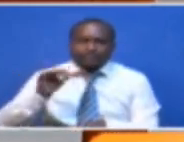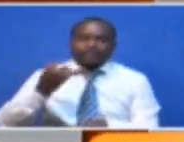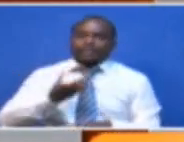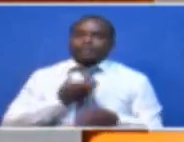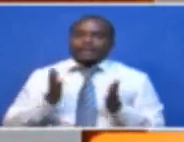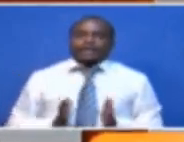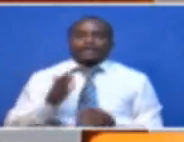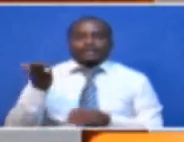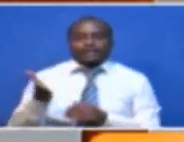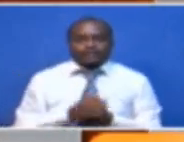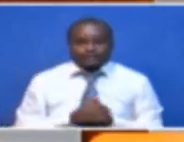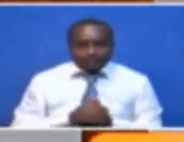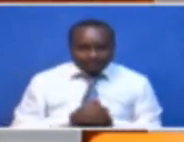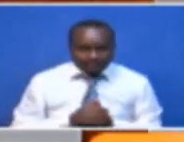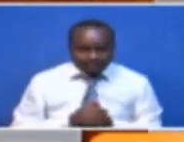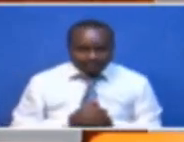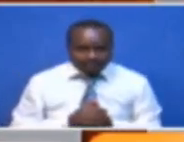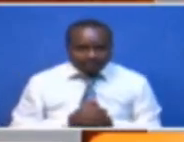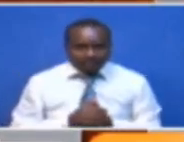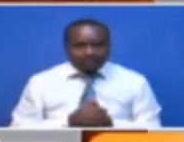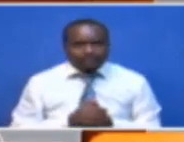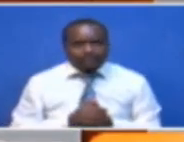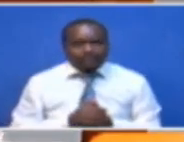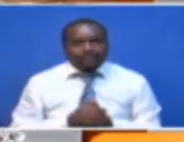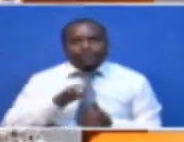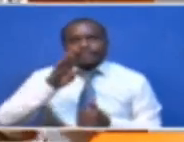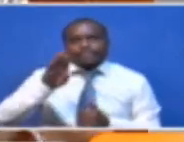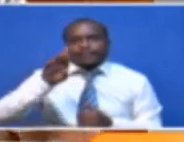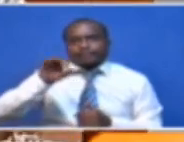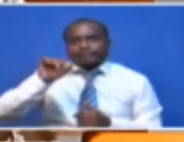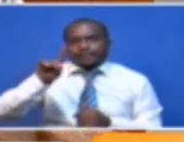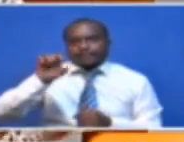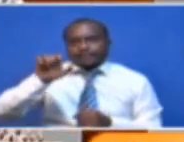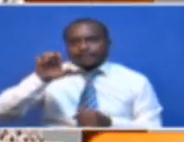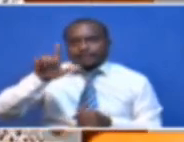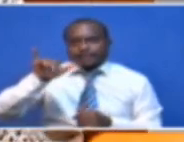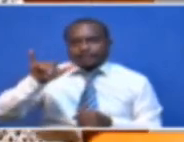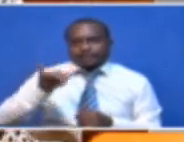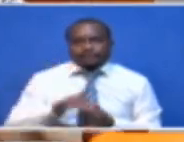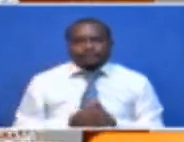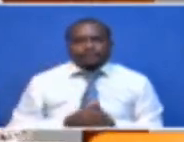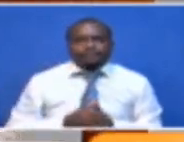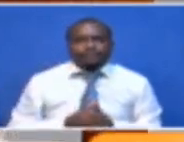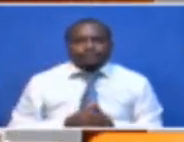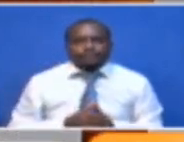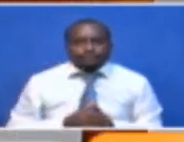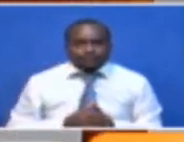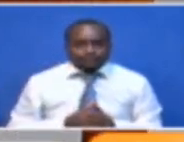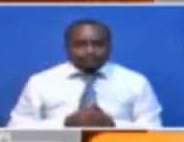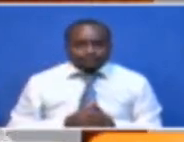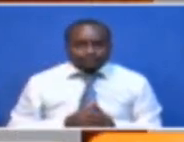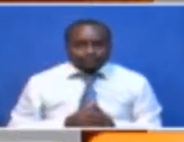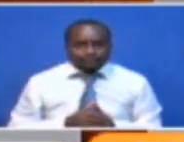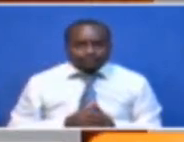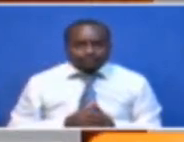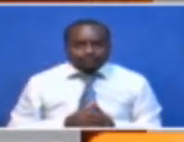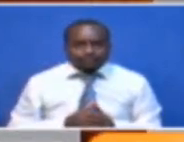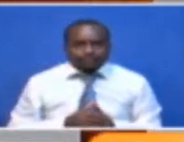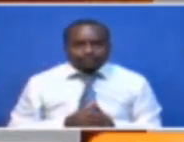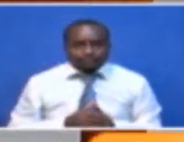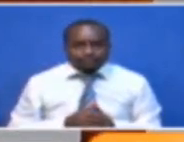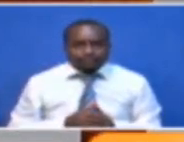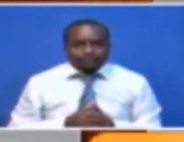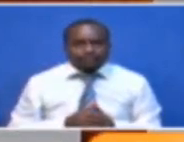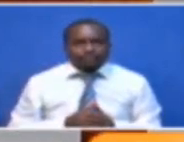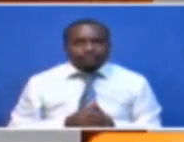Angeles, Thomas Bradley. Tom Bradley. You know the Bradley effect? Yes. Yes. Tom Bradley.